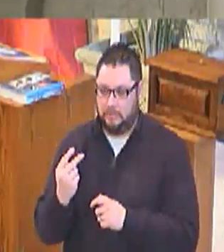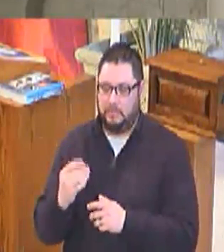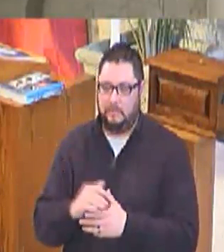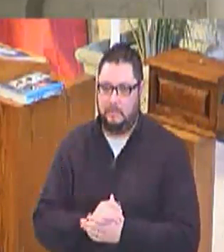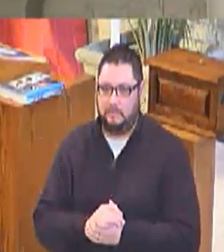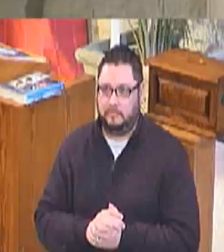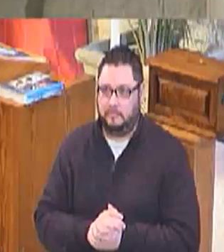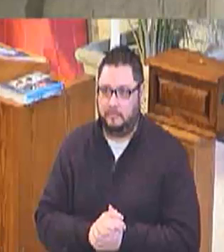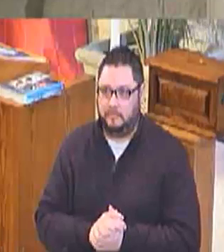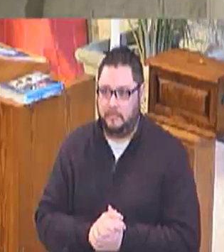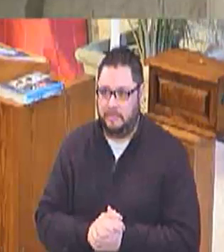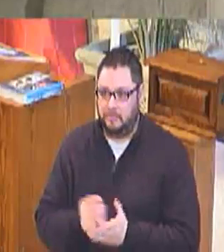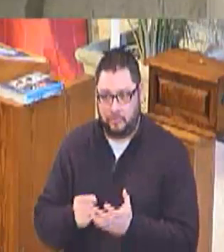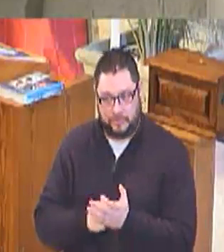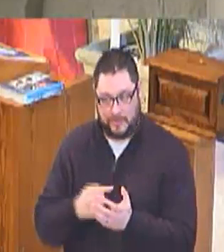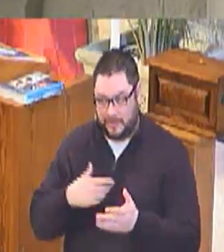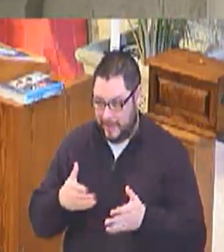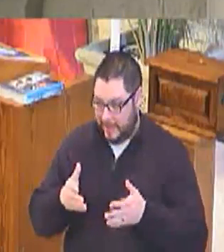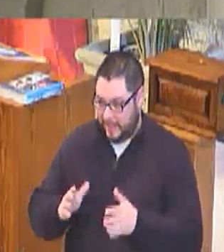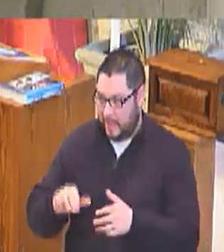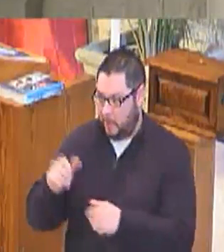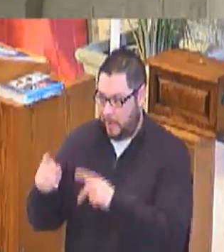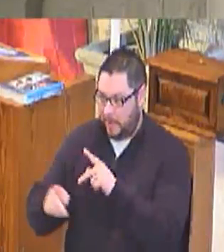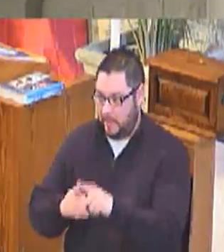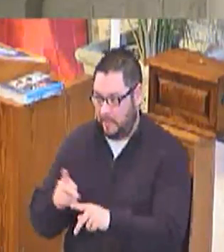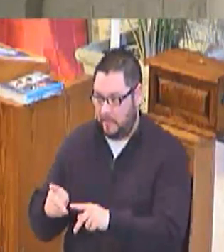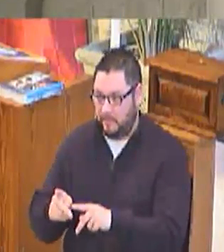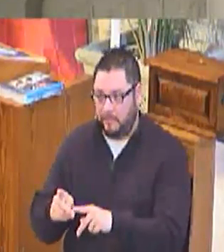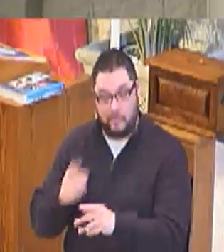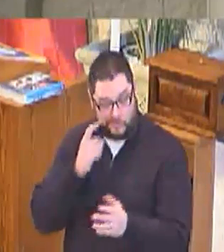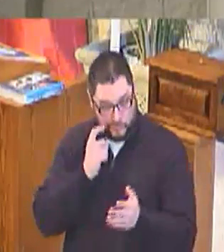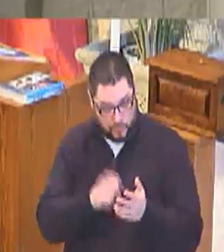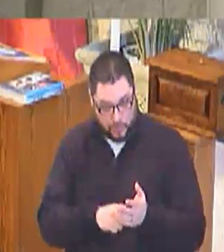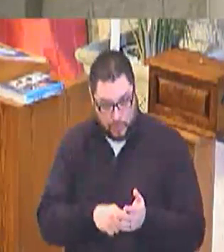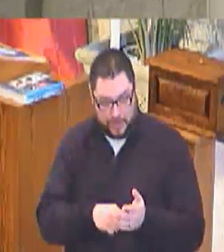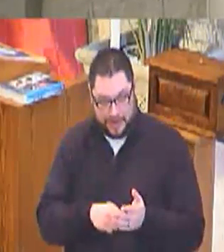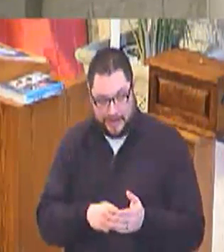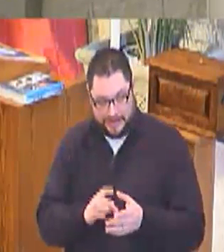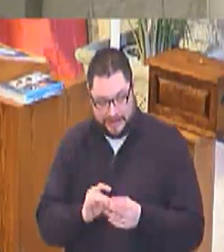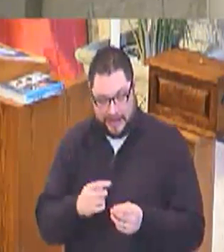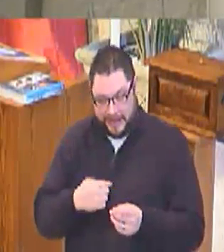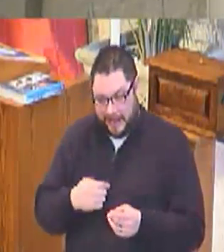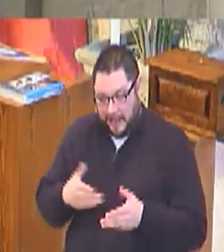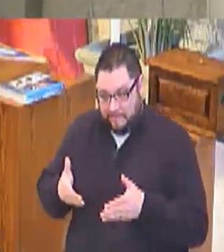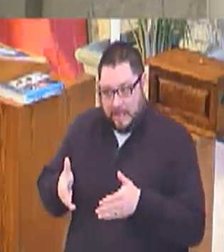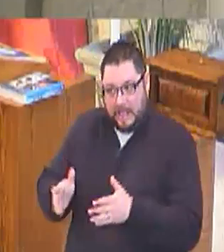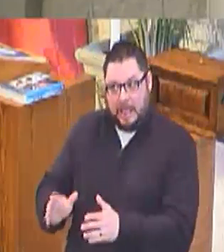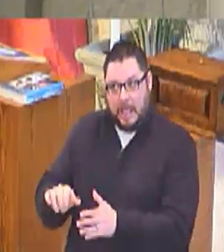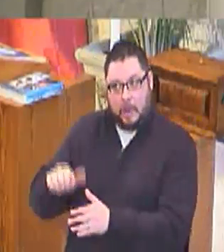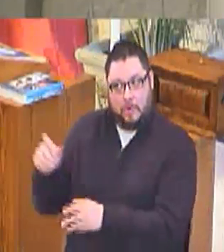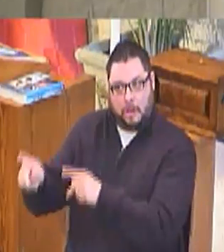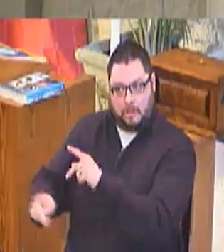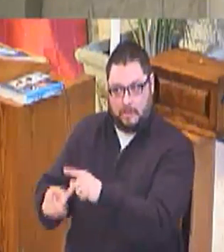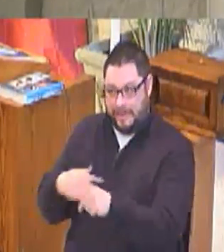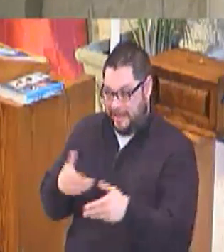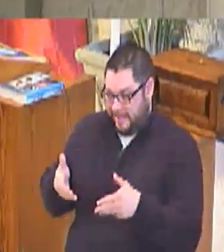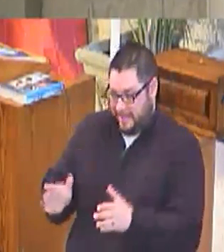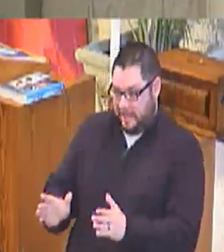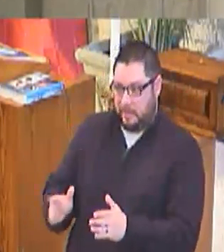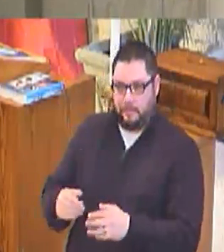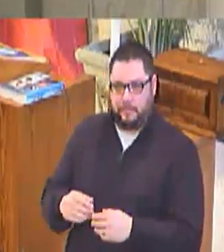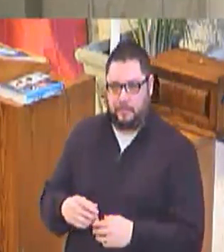times, I have allowed others, notice that I've said, I have allowed others, I've